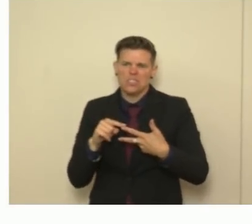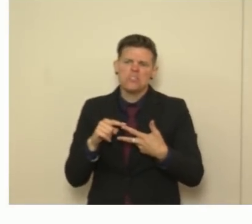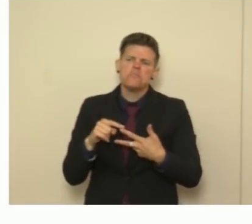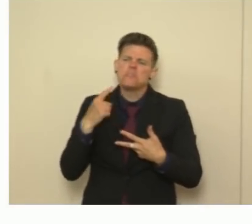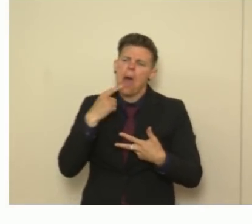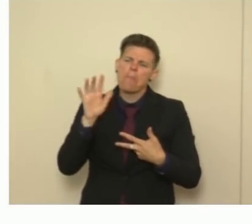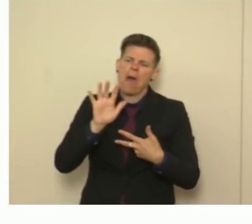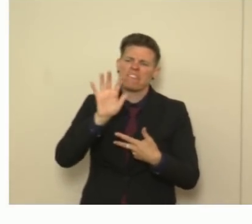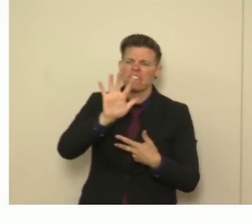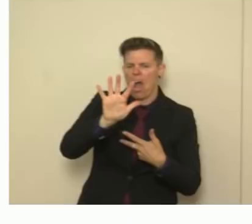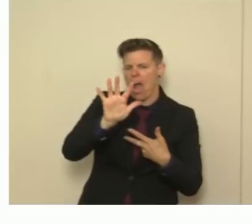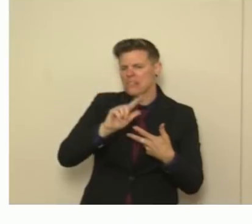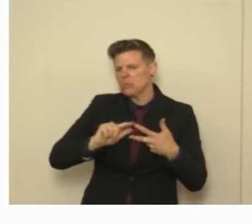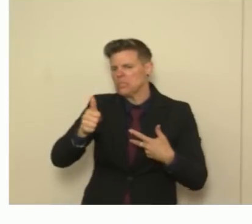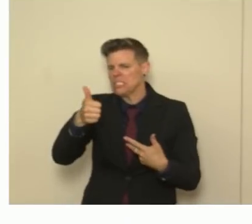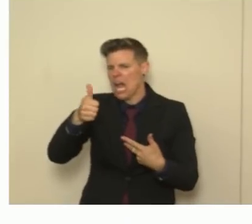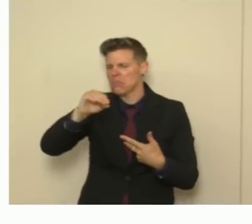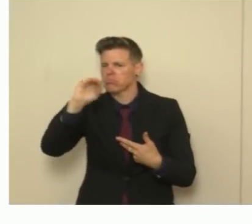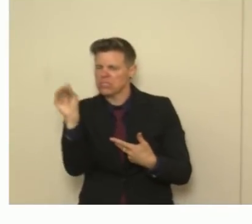to 10% of cases.